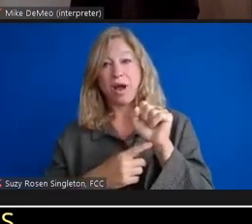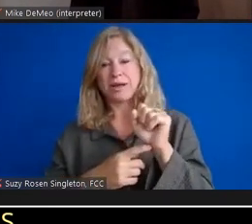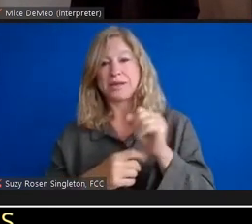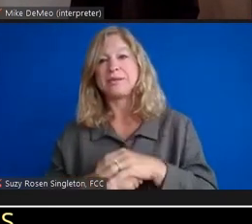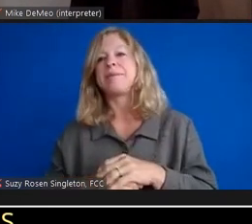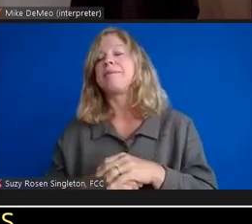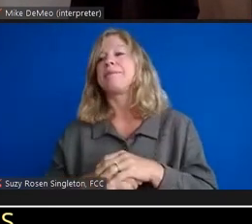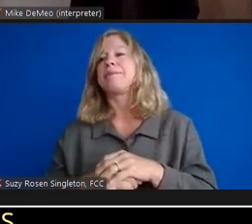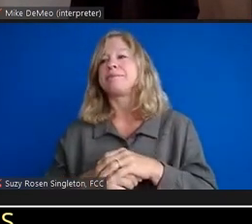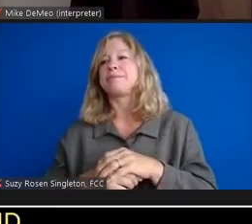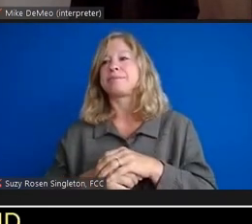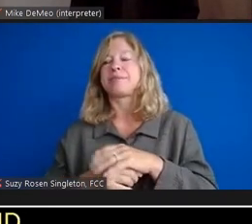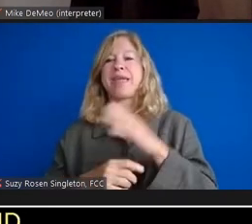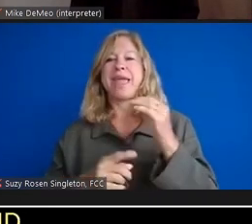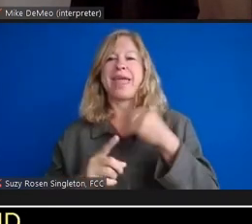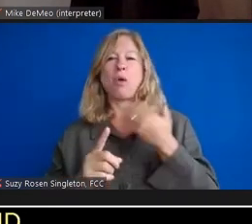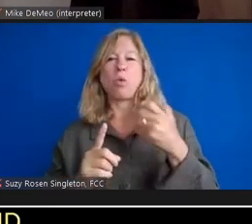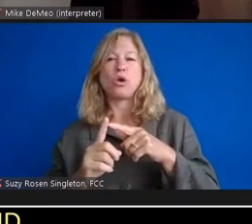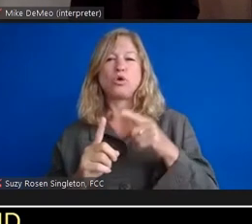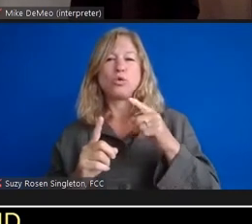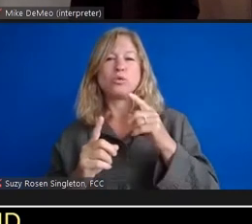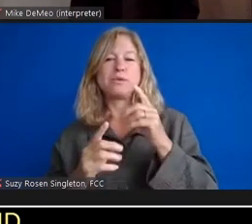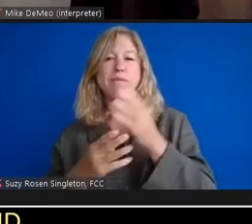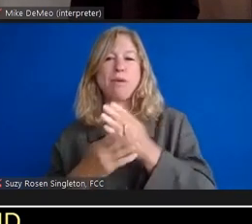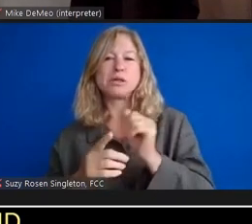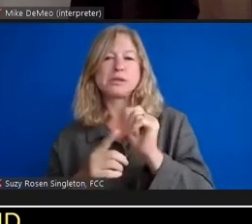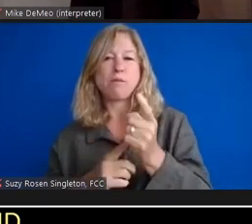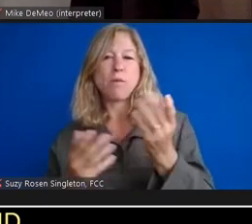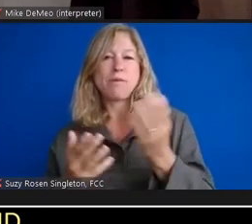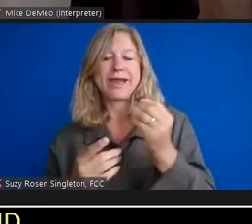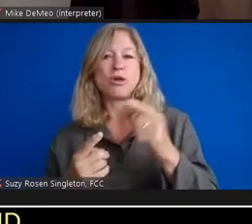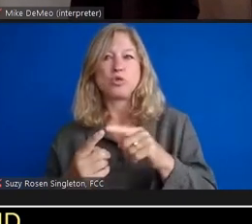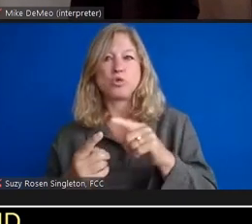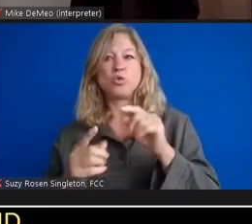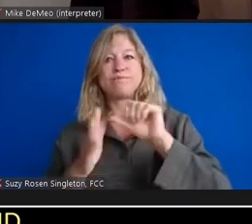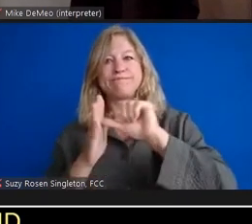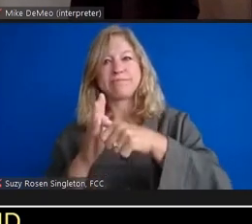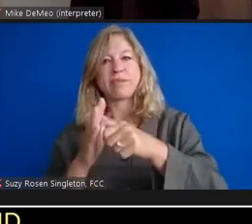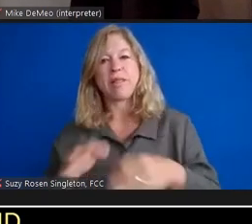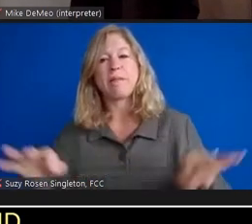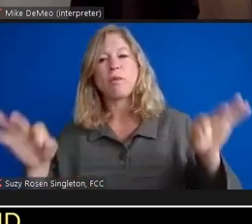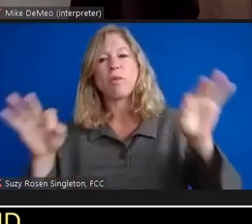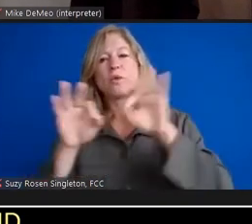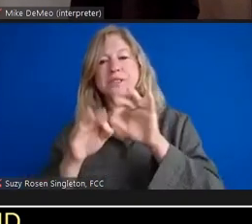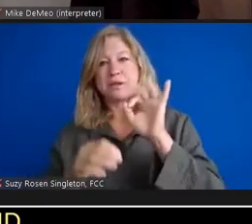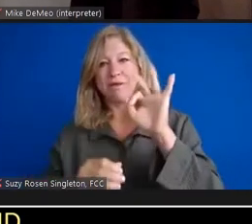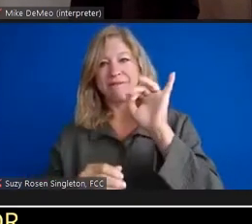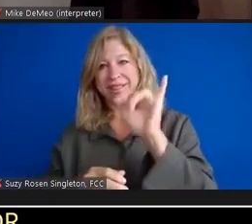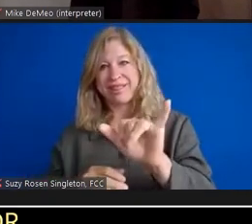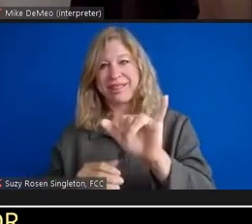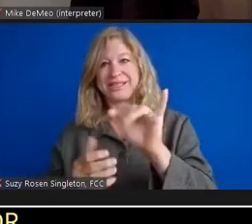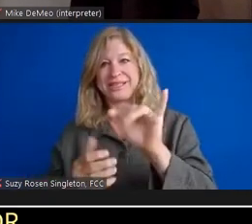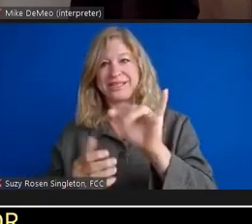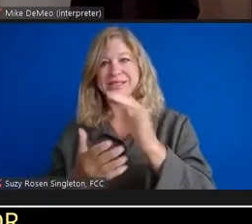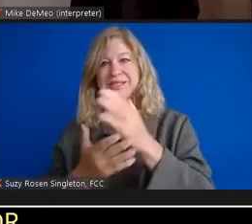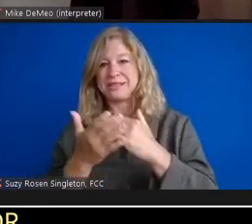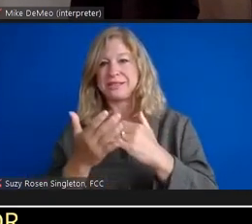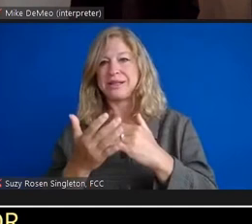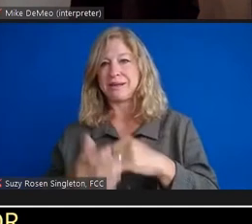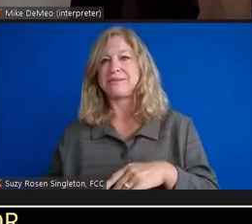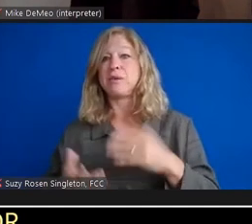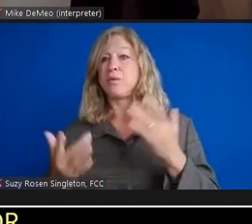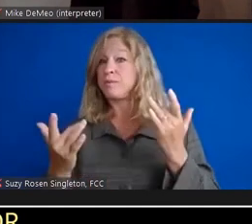These must be backwards compatible with TTY. And I want to pause a moment here to emphasize